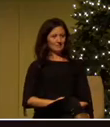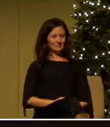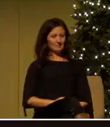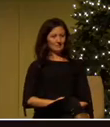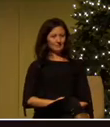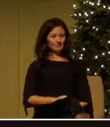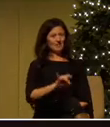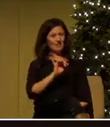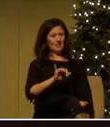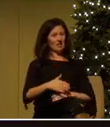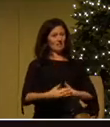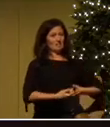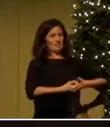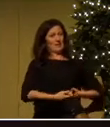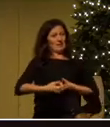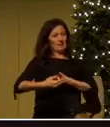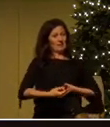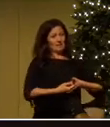This child